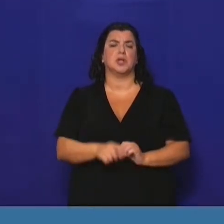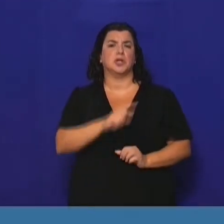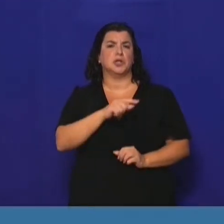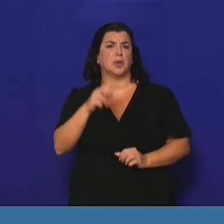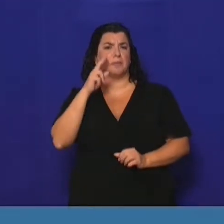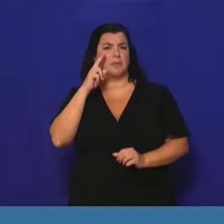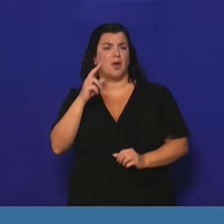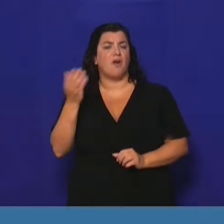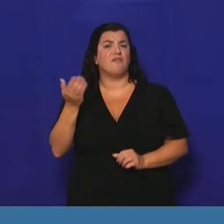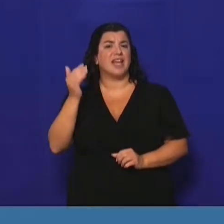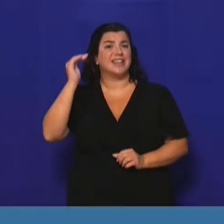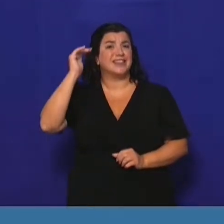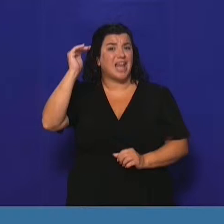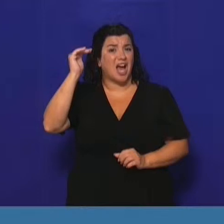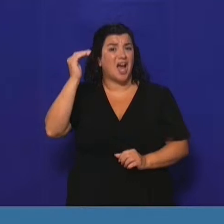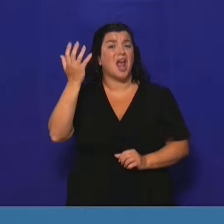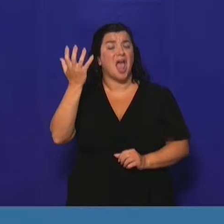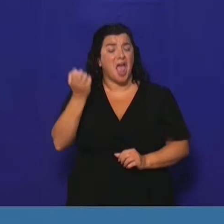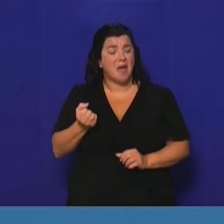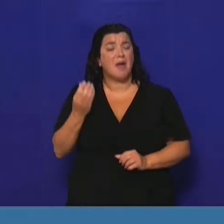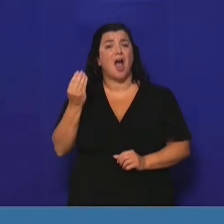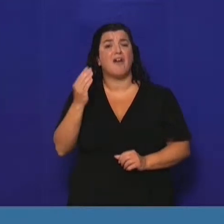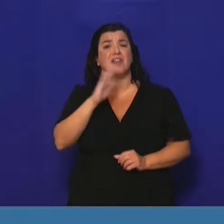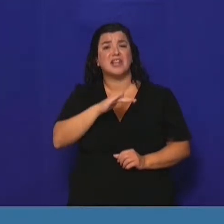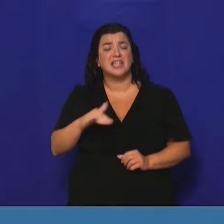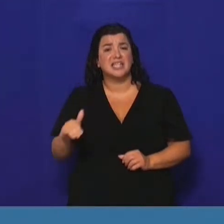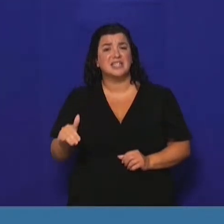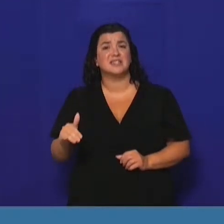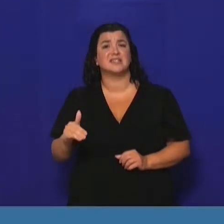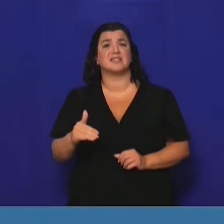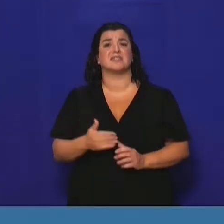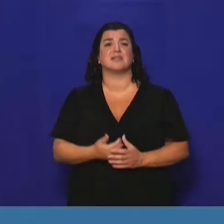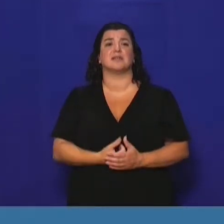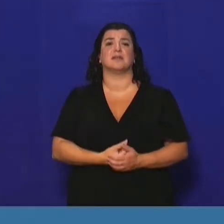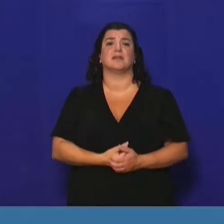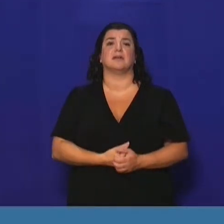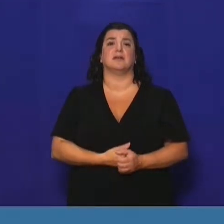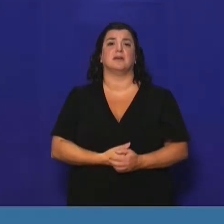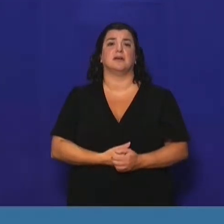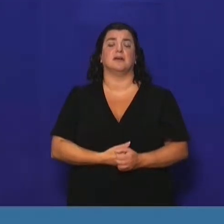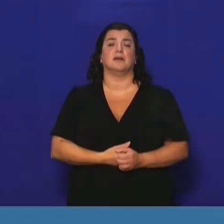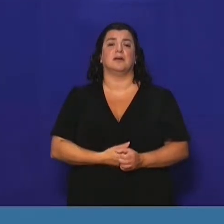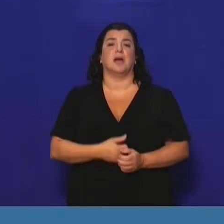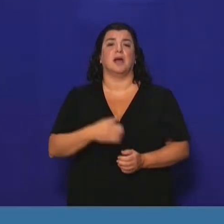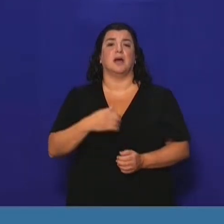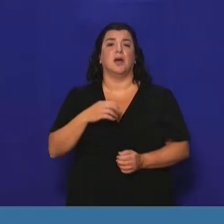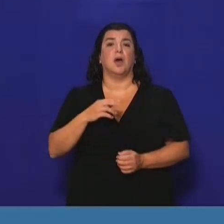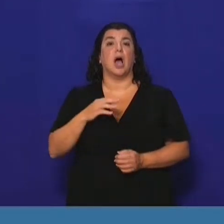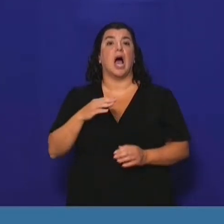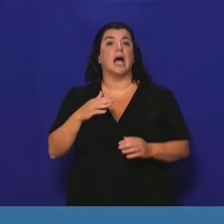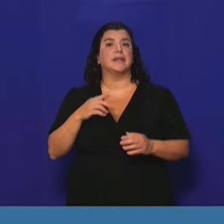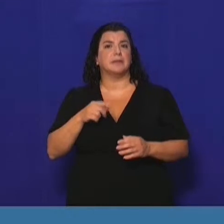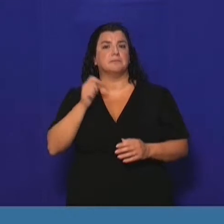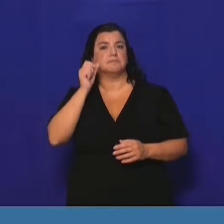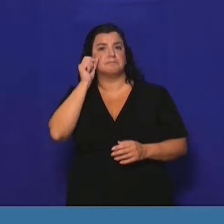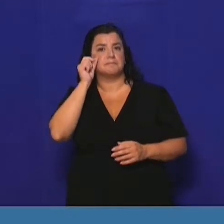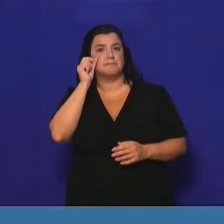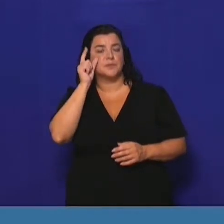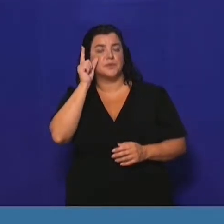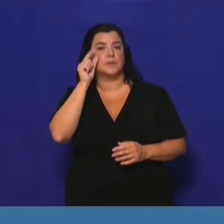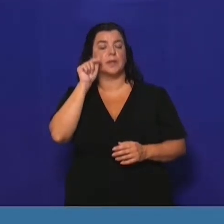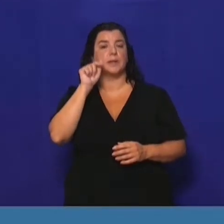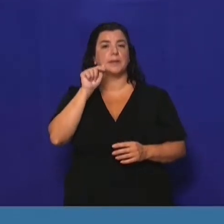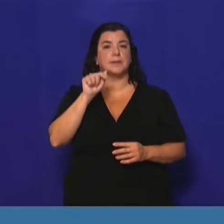kellna dar fejn kellna numru sostanzjali ta' każijiet li ġew affettwati. U propju jibda tara dawk il-każijiet li